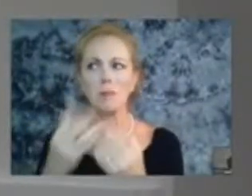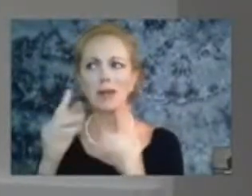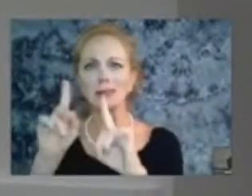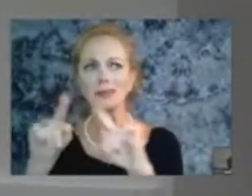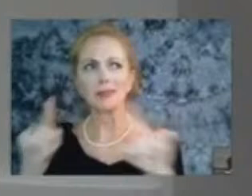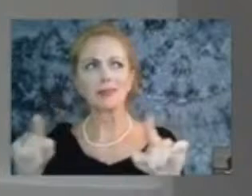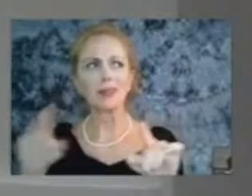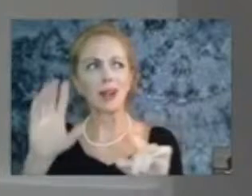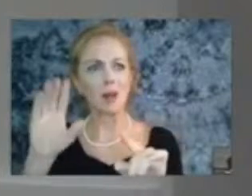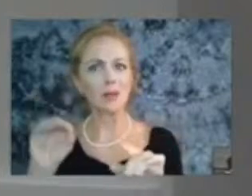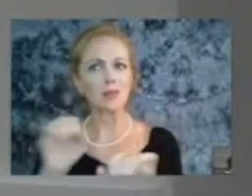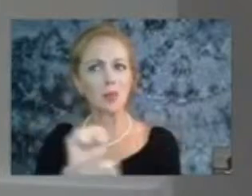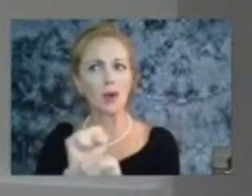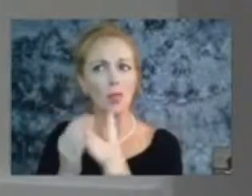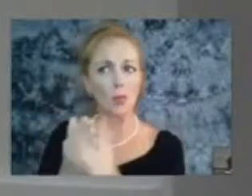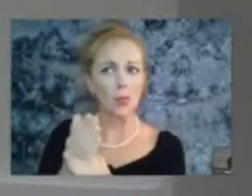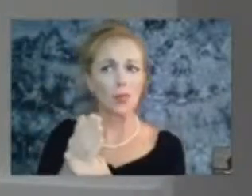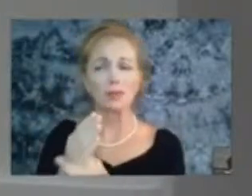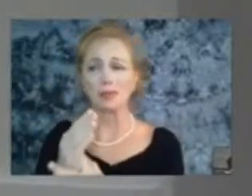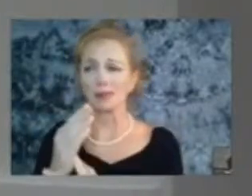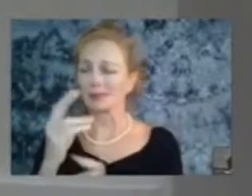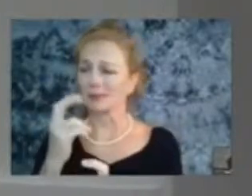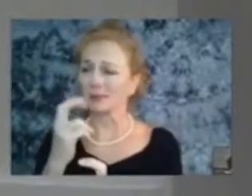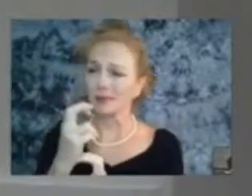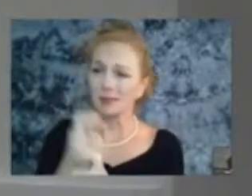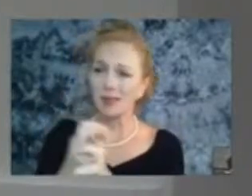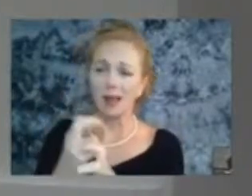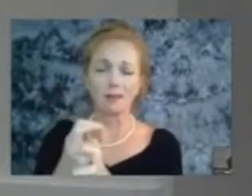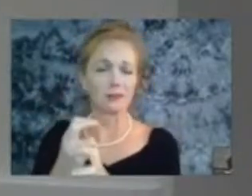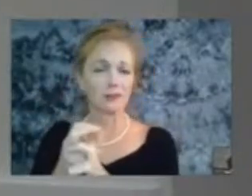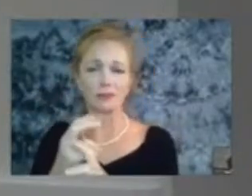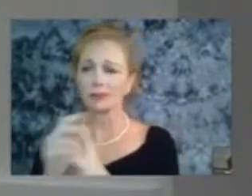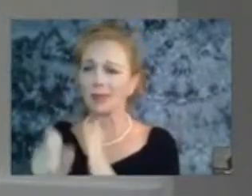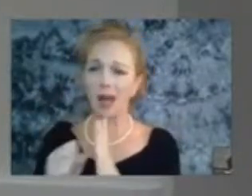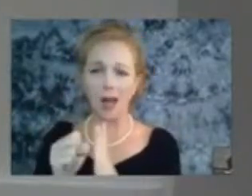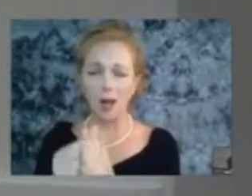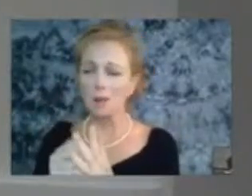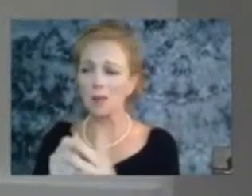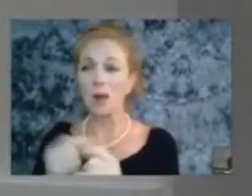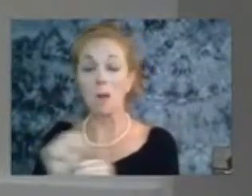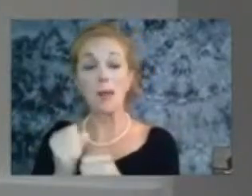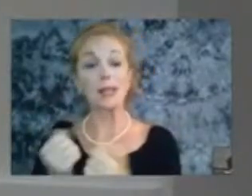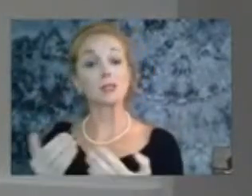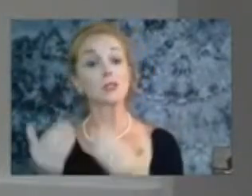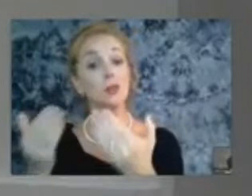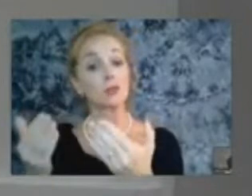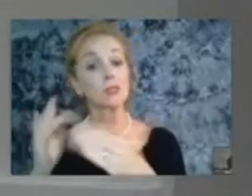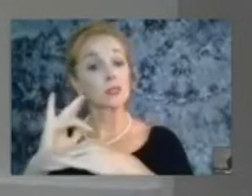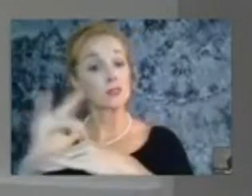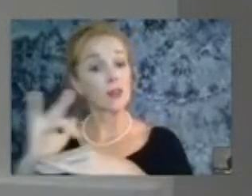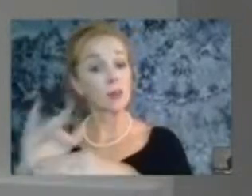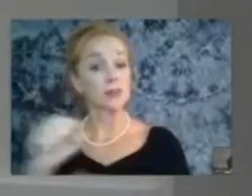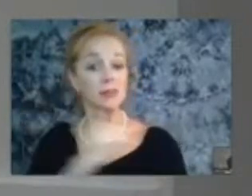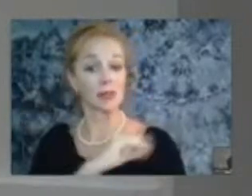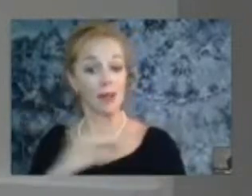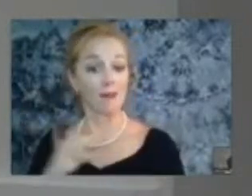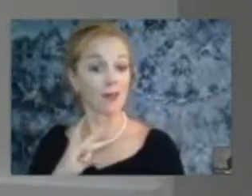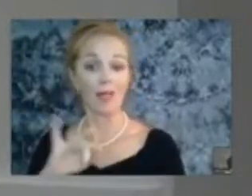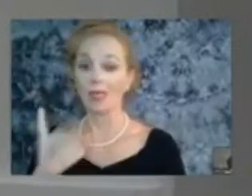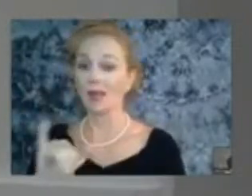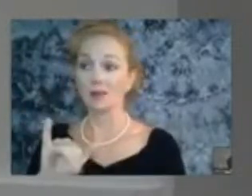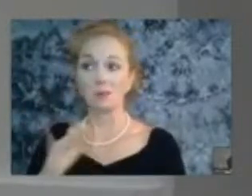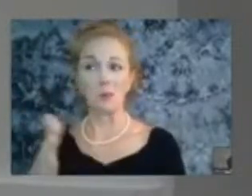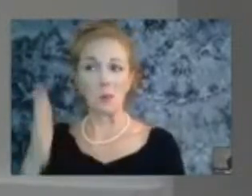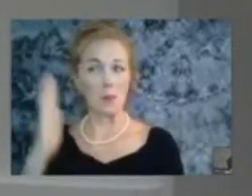this very difficult period, making services available to staff that they wouldn't have done previously. And I think this is something